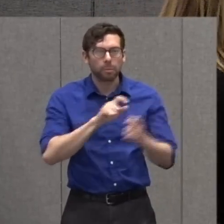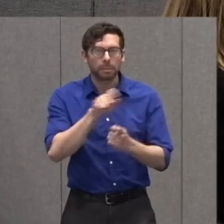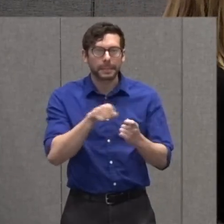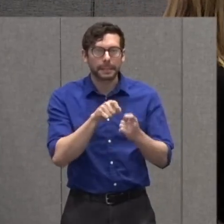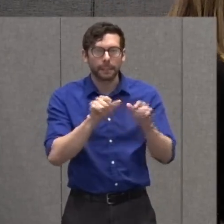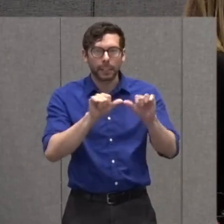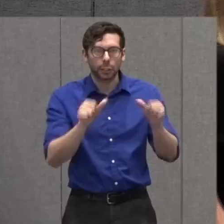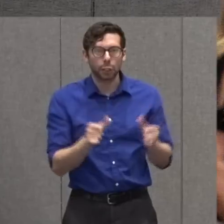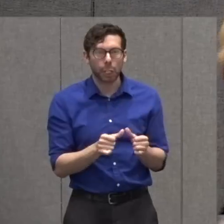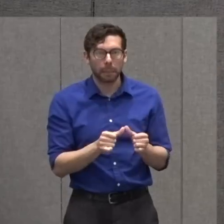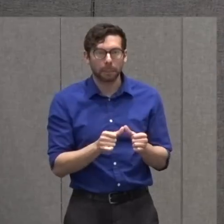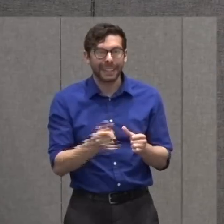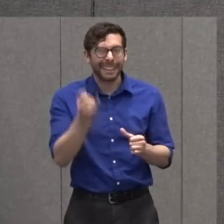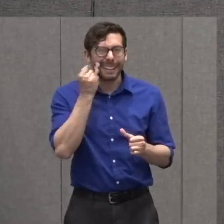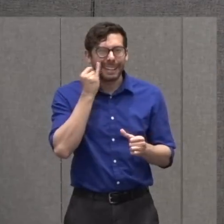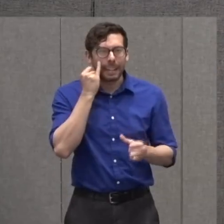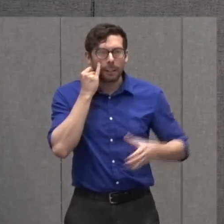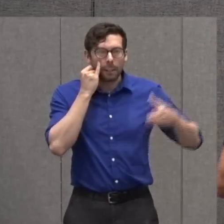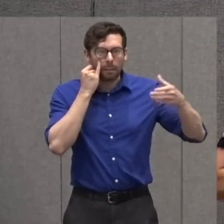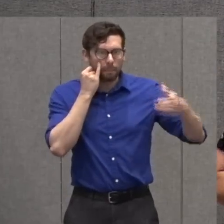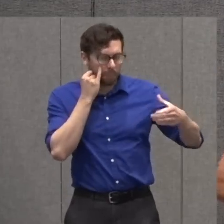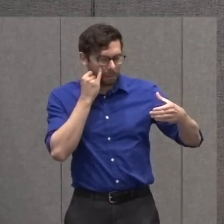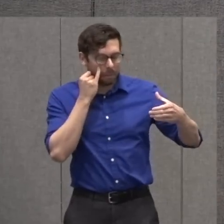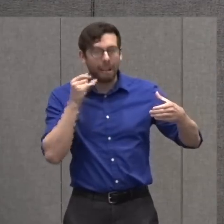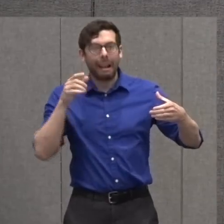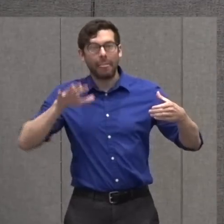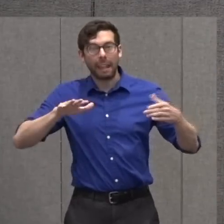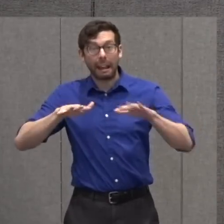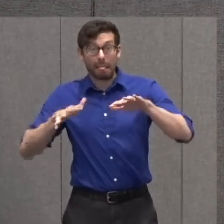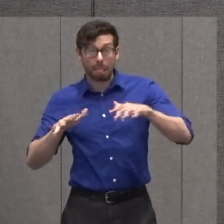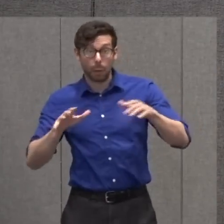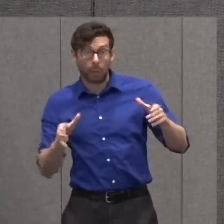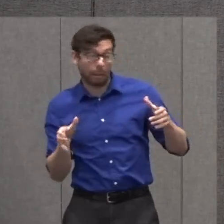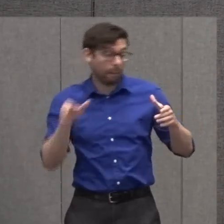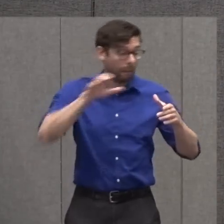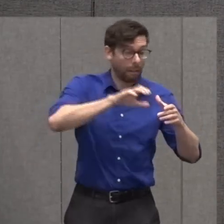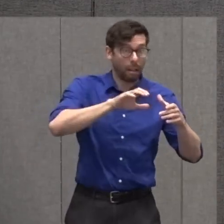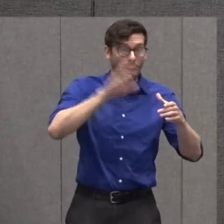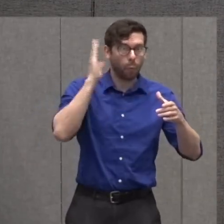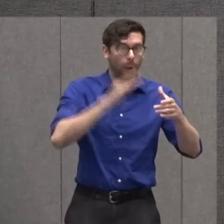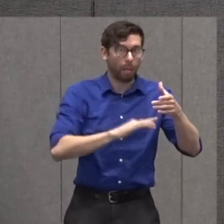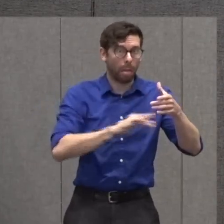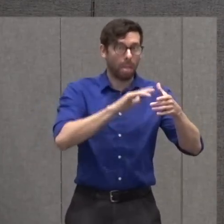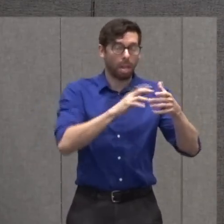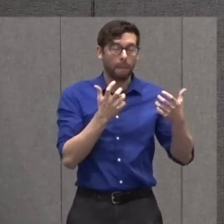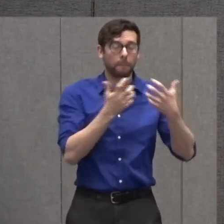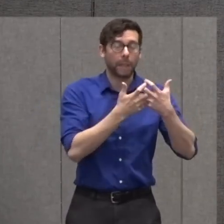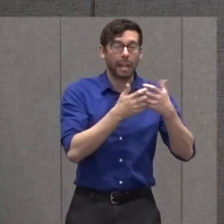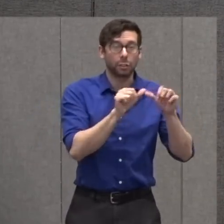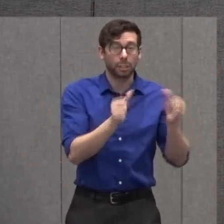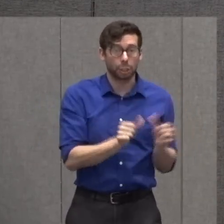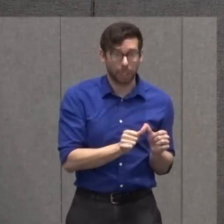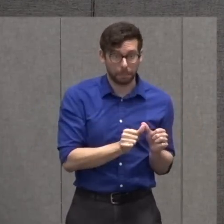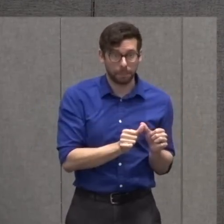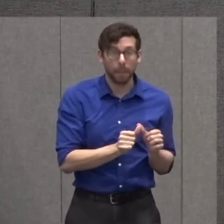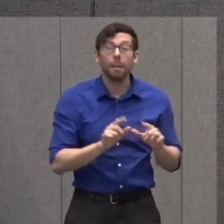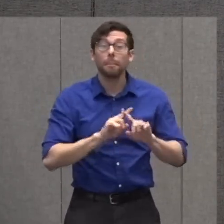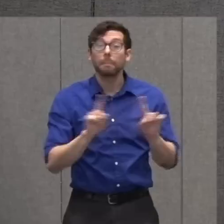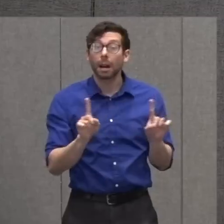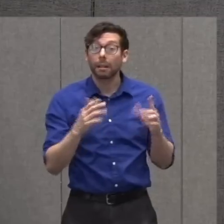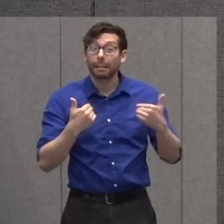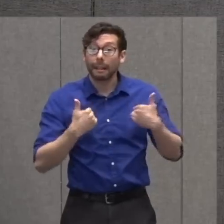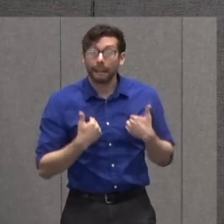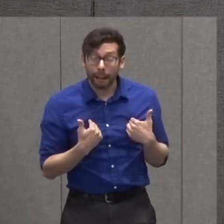container, but it has a definite volume and a definite mass. Can you name or write down